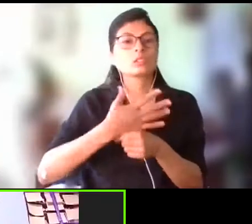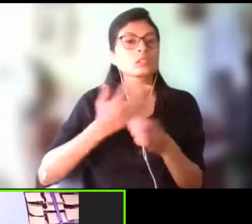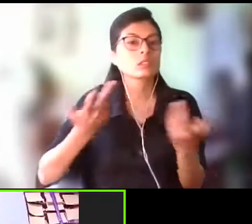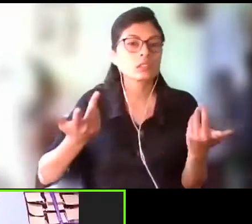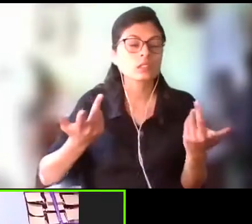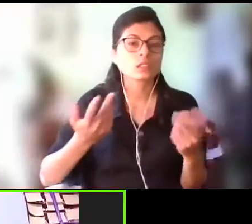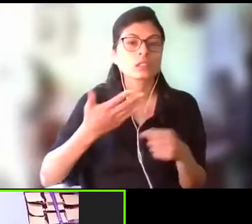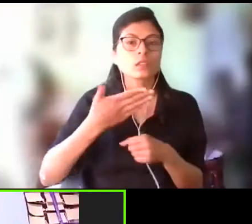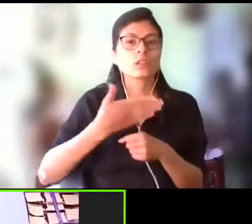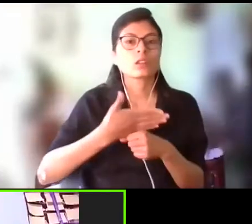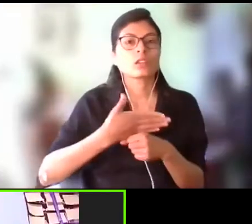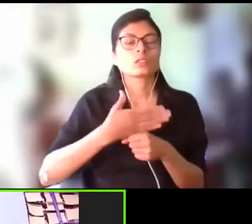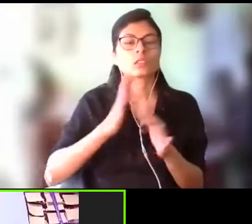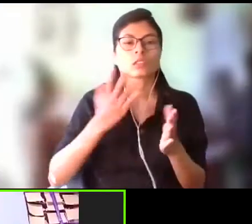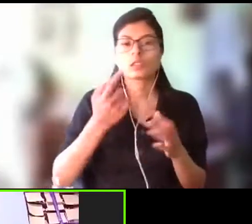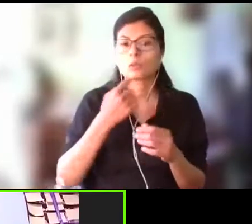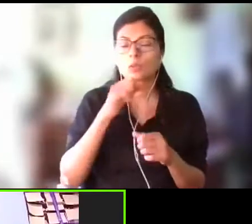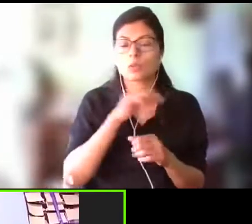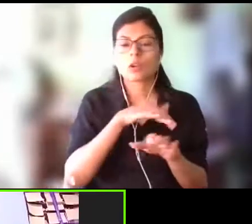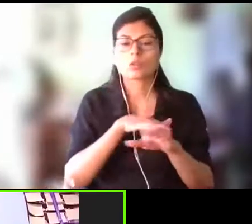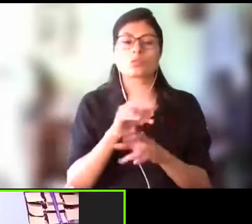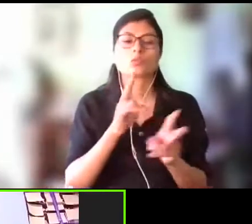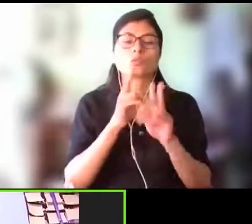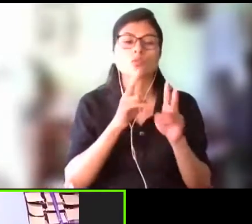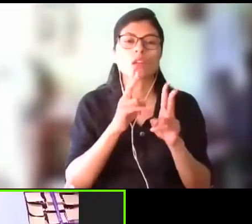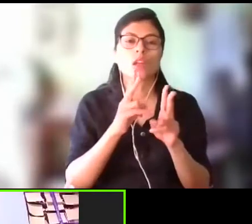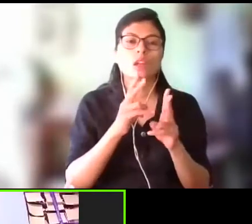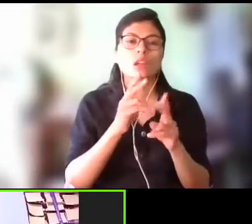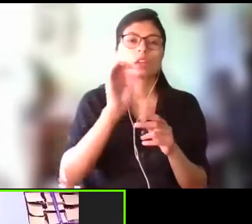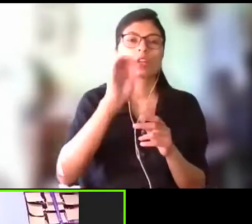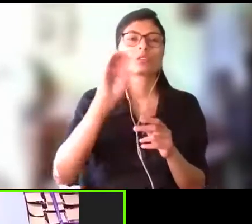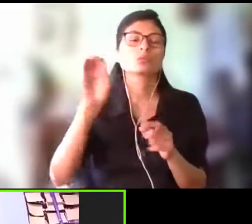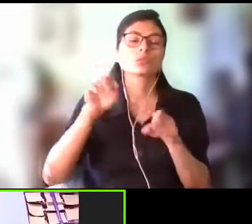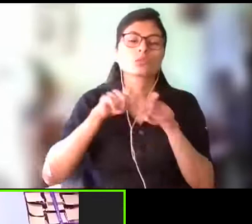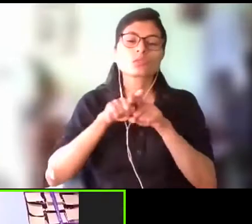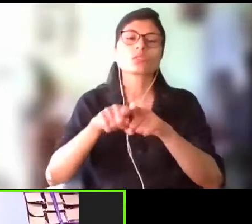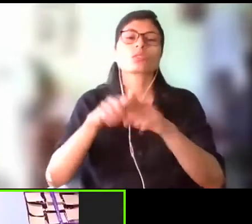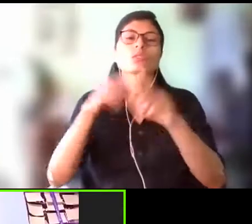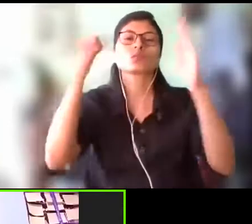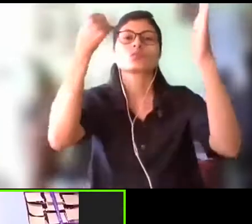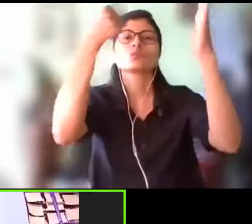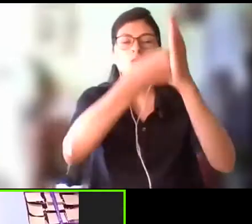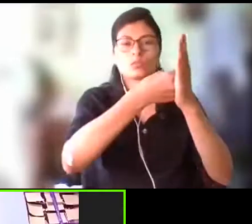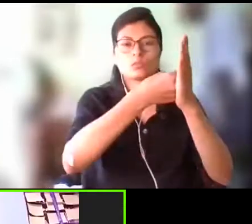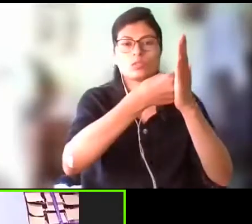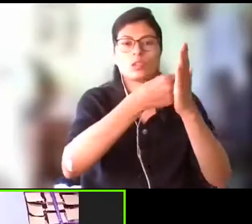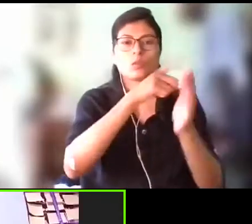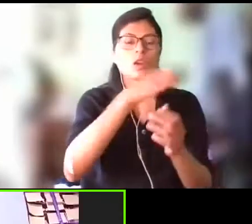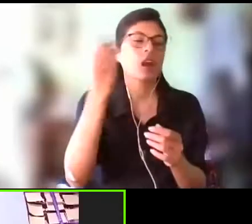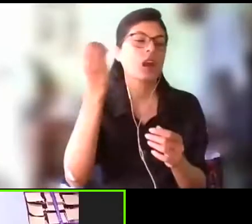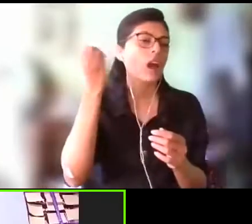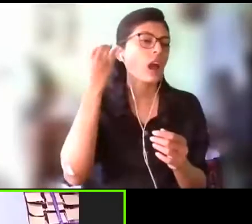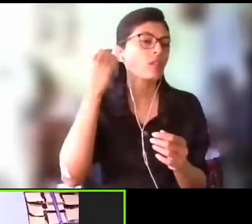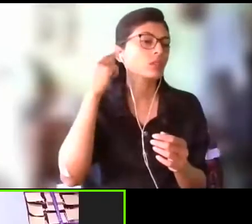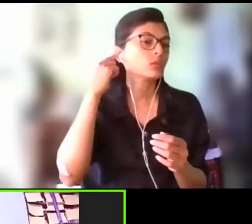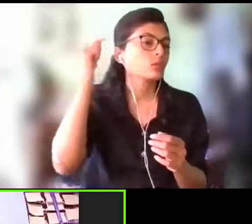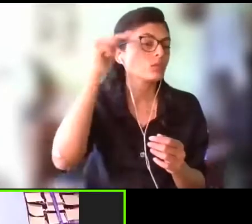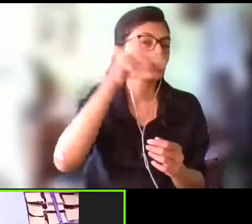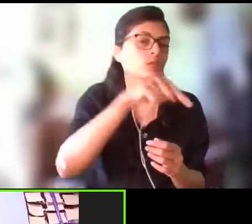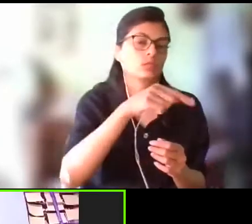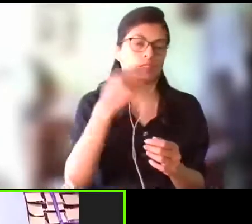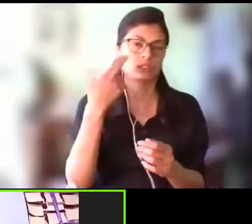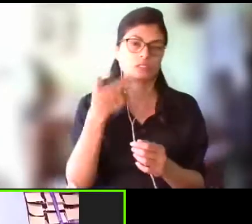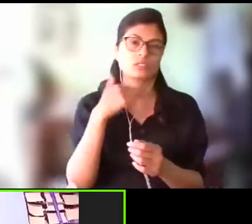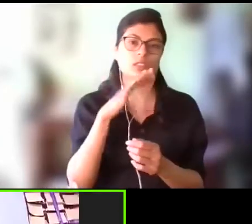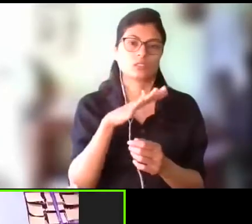and Parliament, so that their voices could be heard when it comes to environmental protection, when it comes to climate change mitigation and